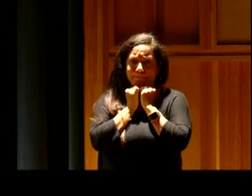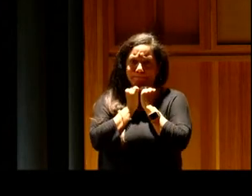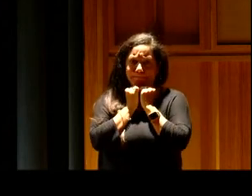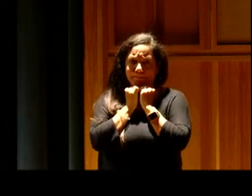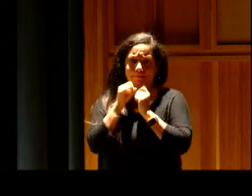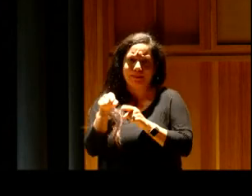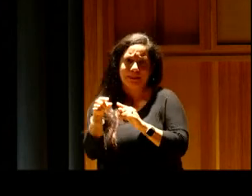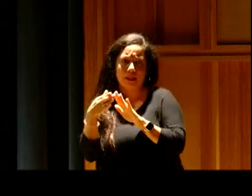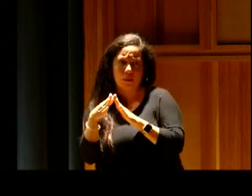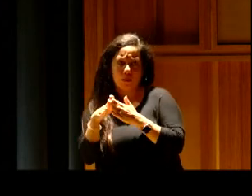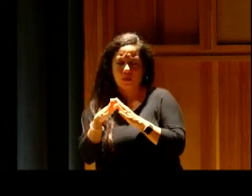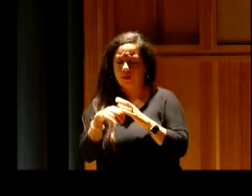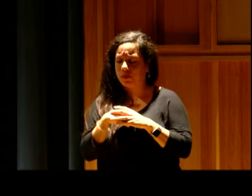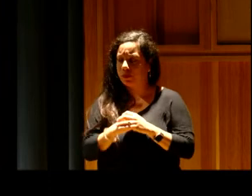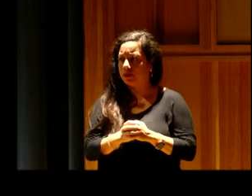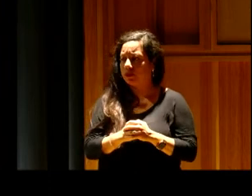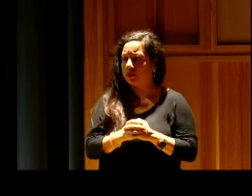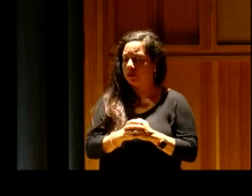the town,